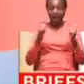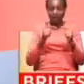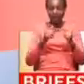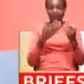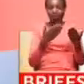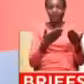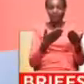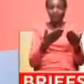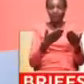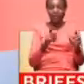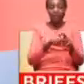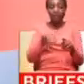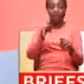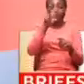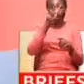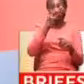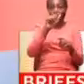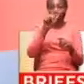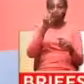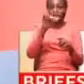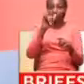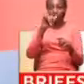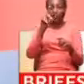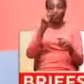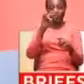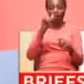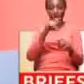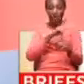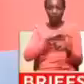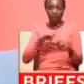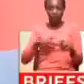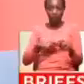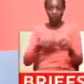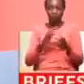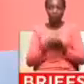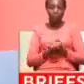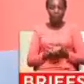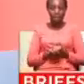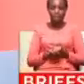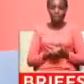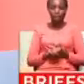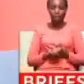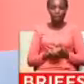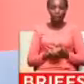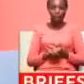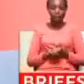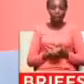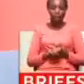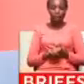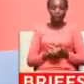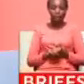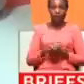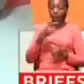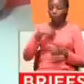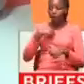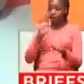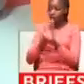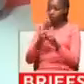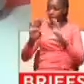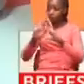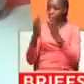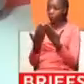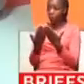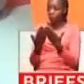marine kingdom. You know, people are being tormented by spirits in the night. So quite a number of books there. There are, I think, 4